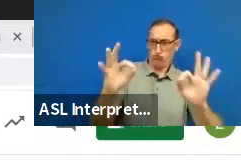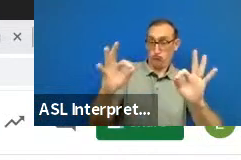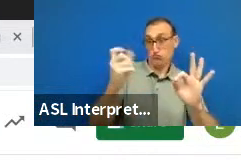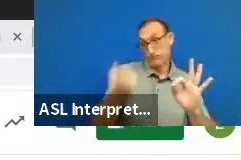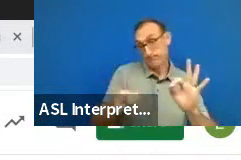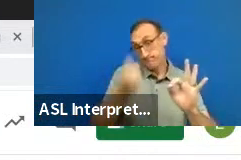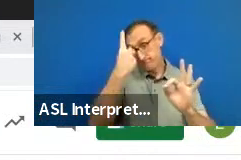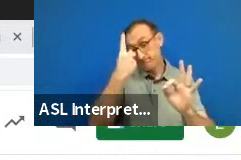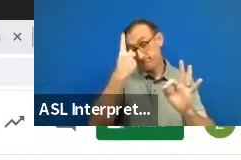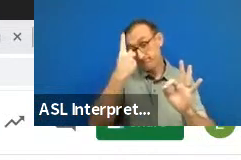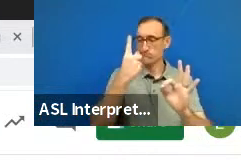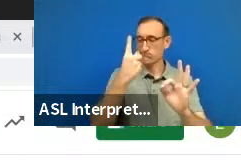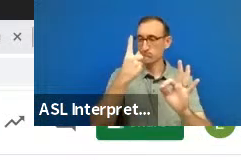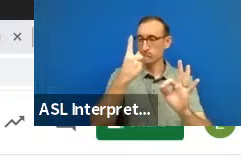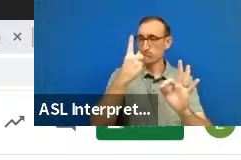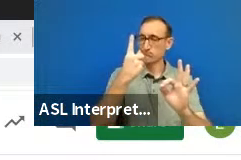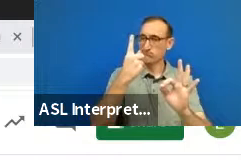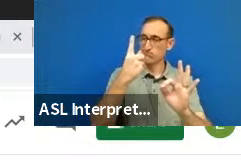focused on,